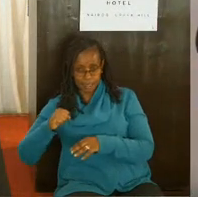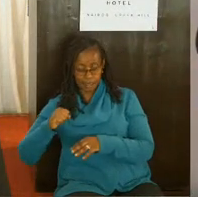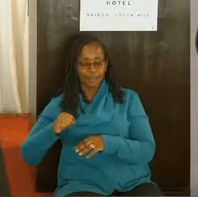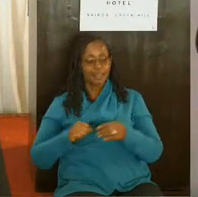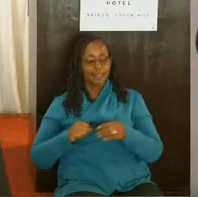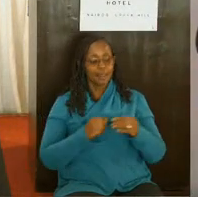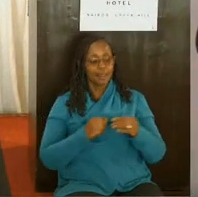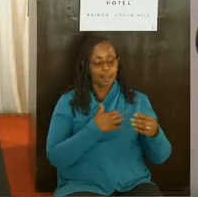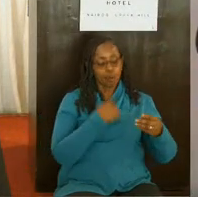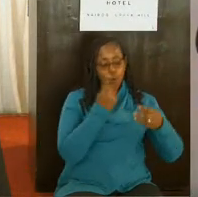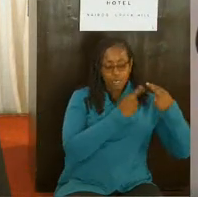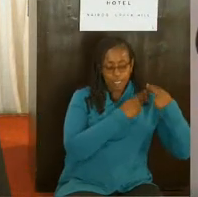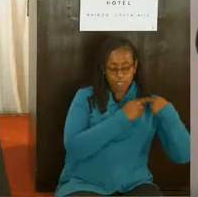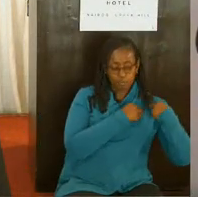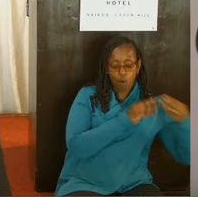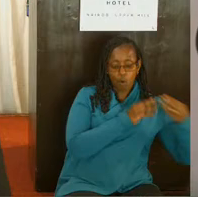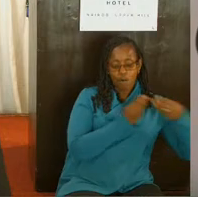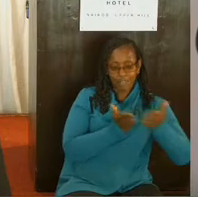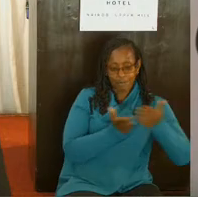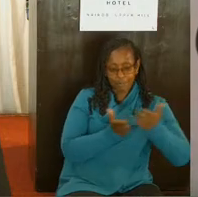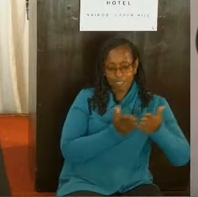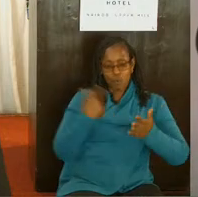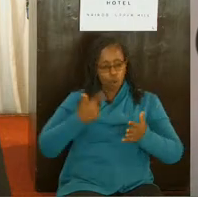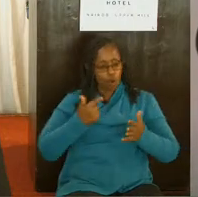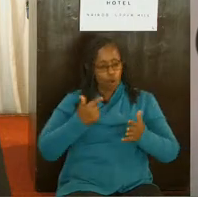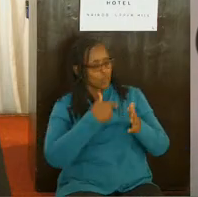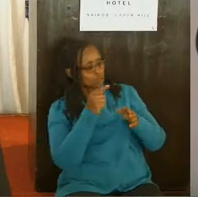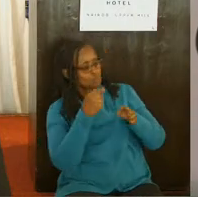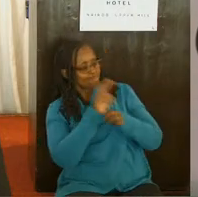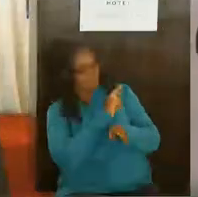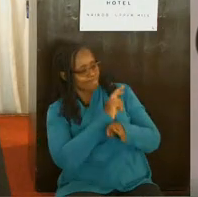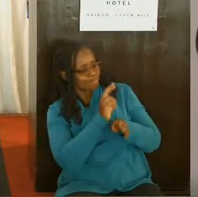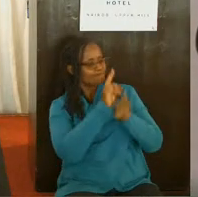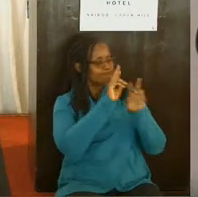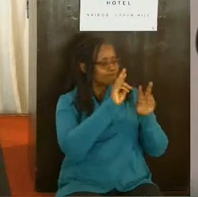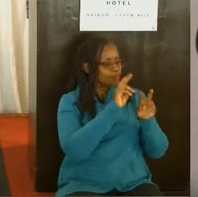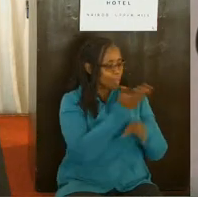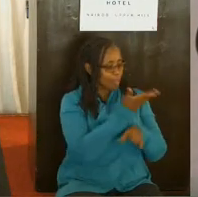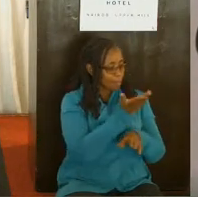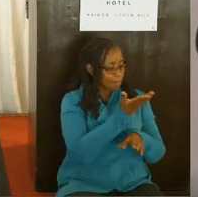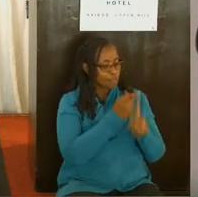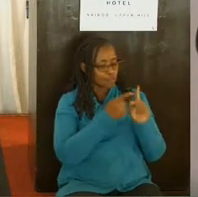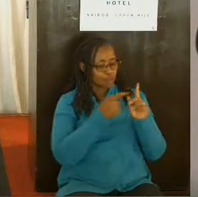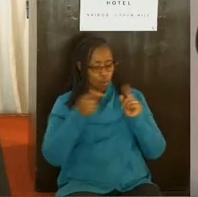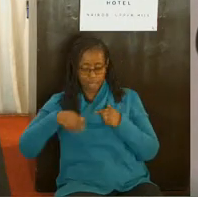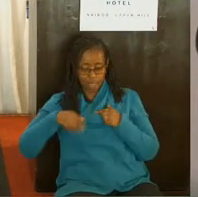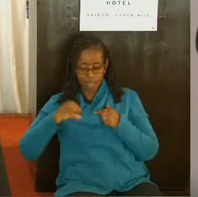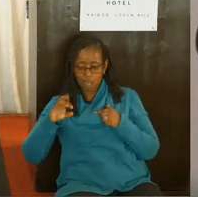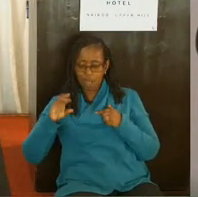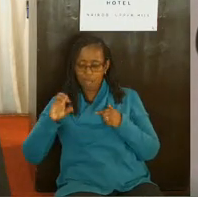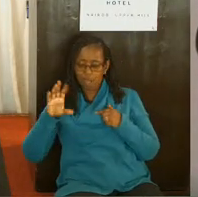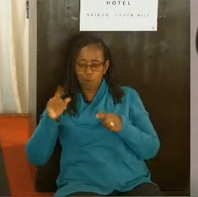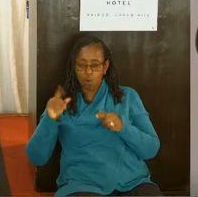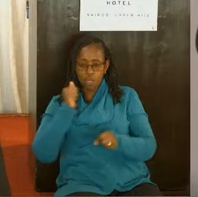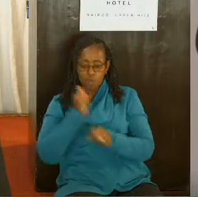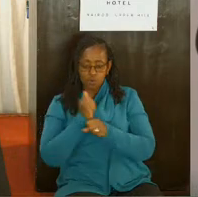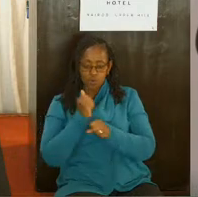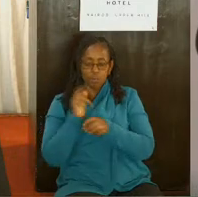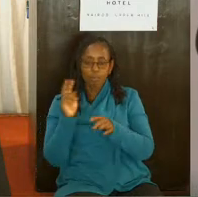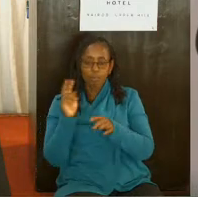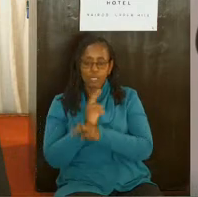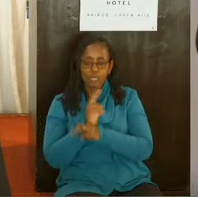the supply side is on the other hand where we keep on check so as Greco we do monitoring of